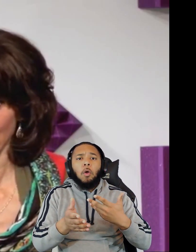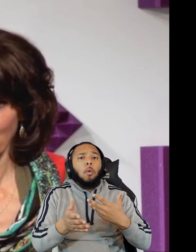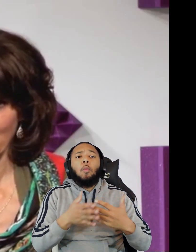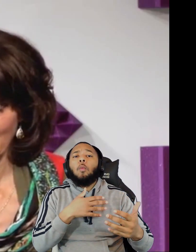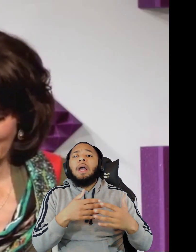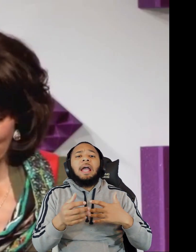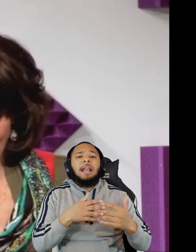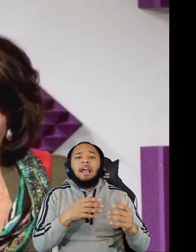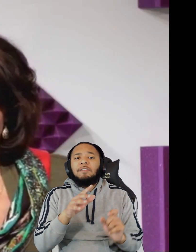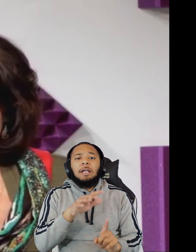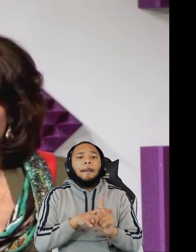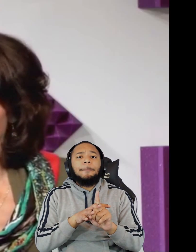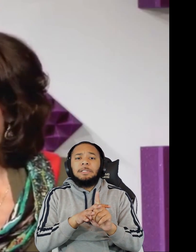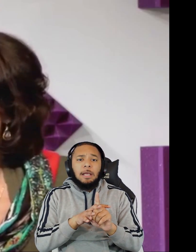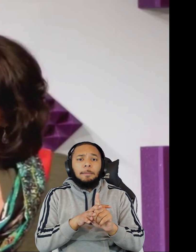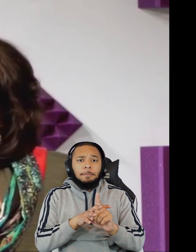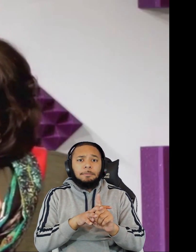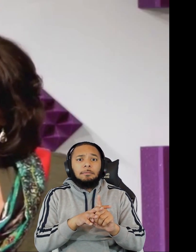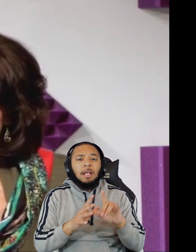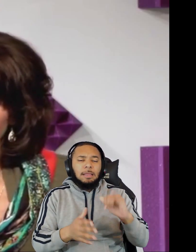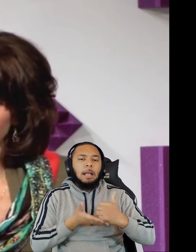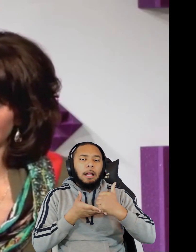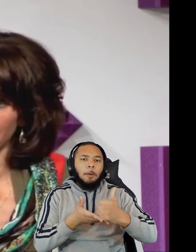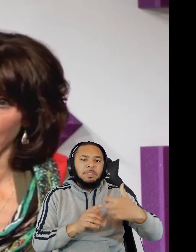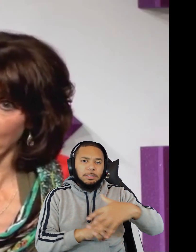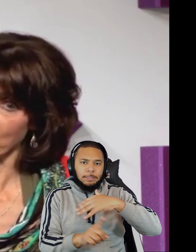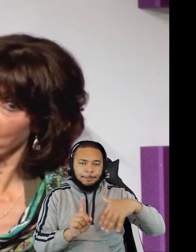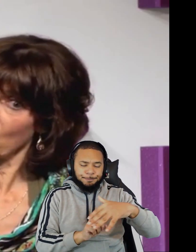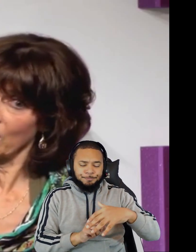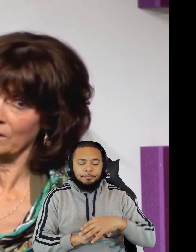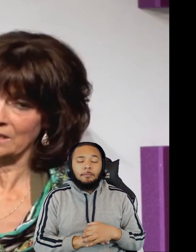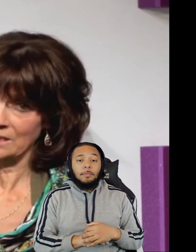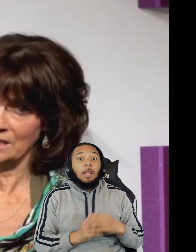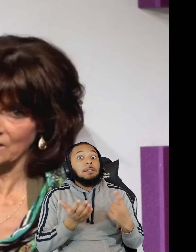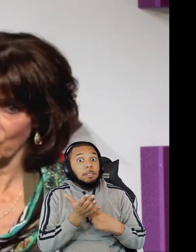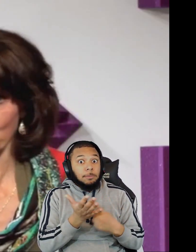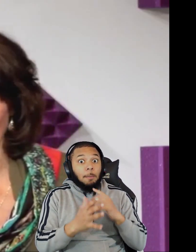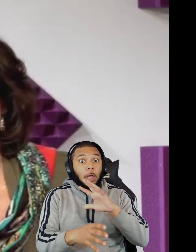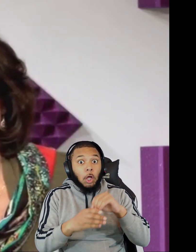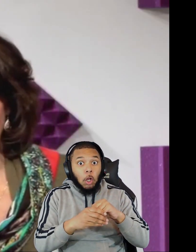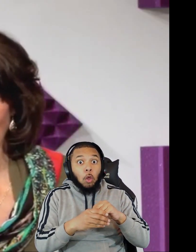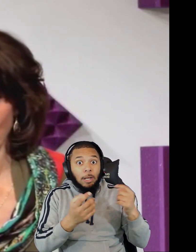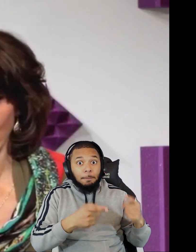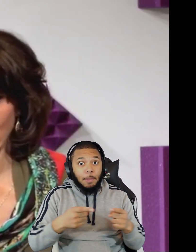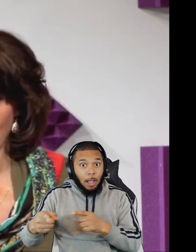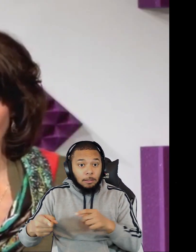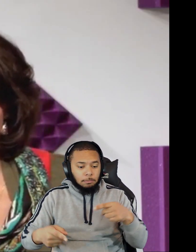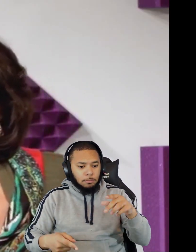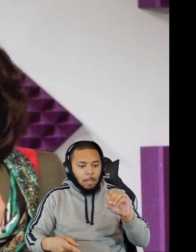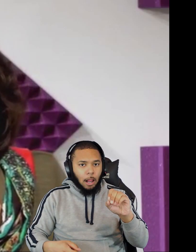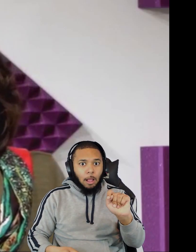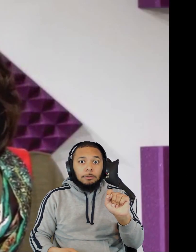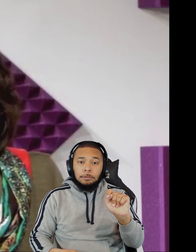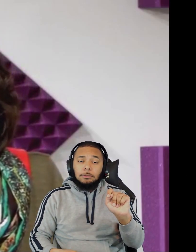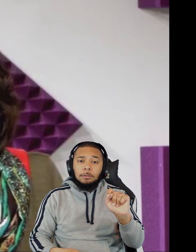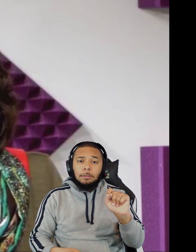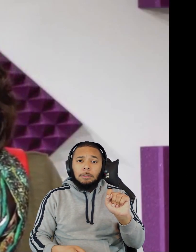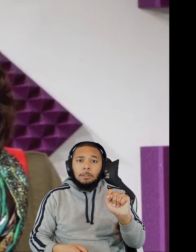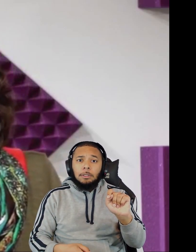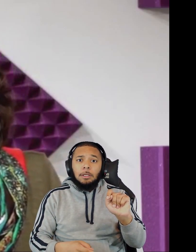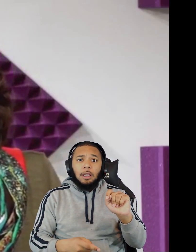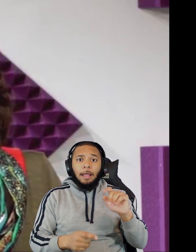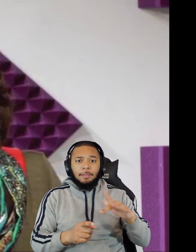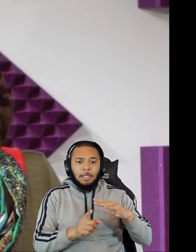in the story. And sometimes that is even part of the plot, is the social situation that the characters are